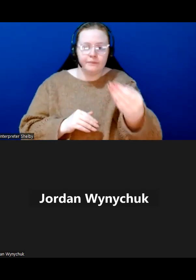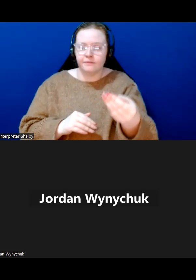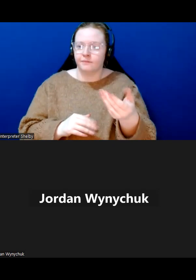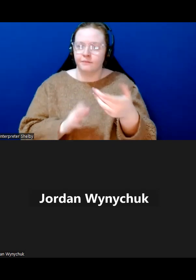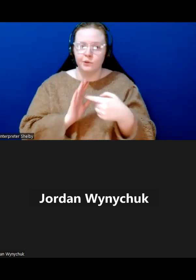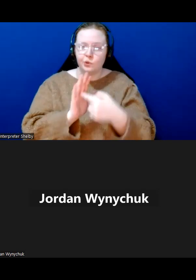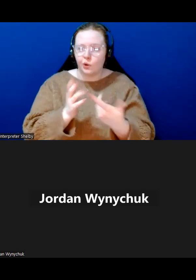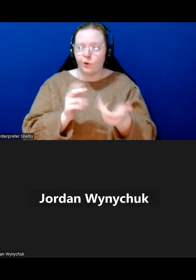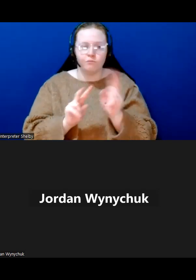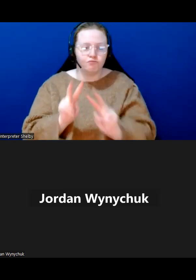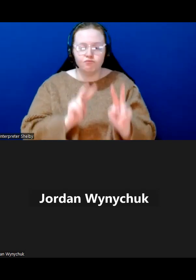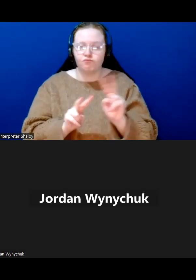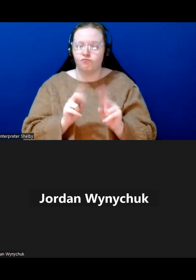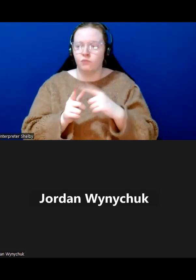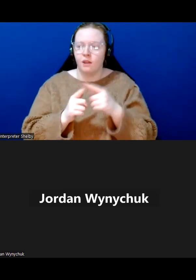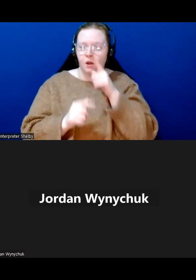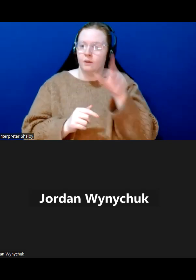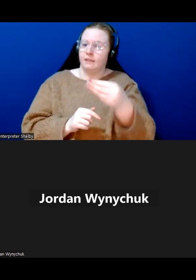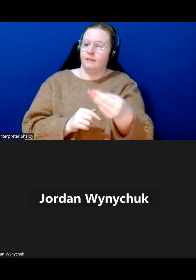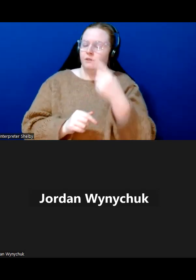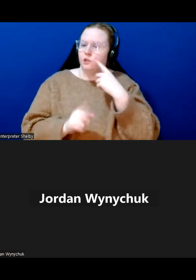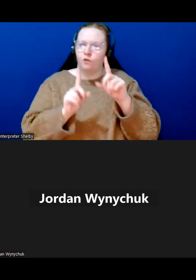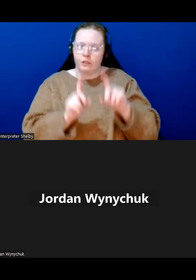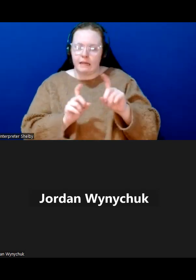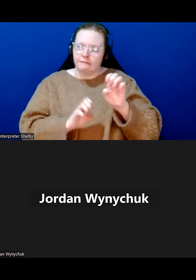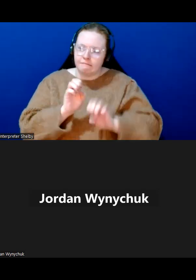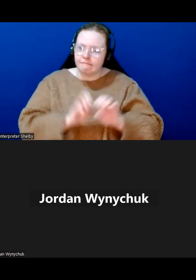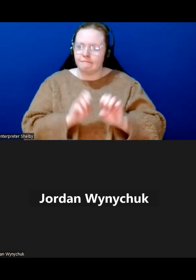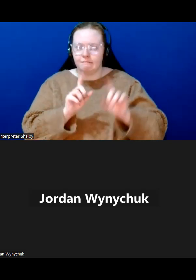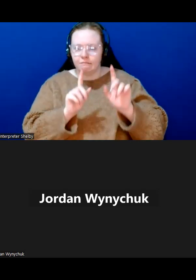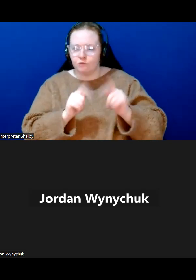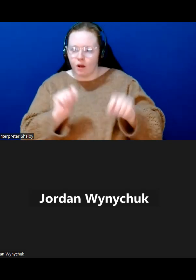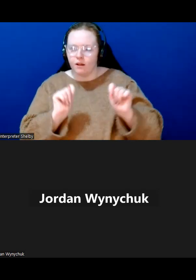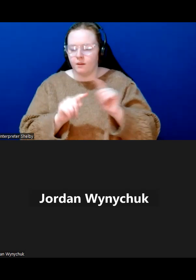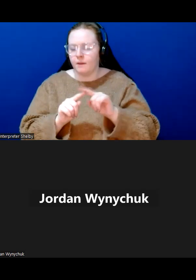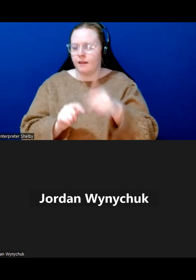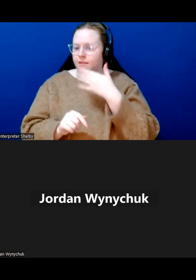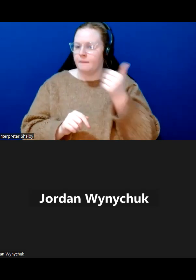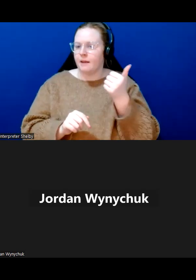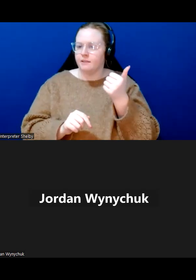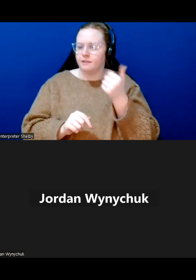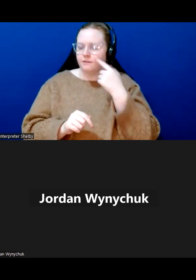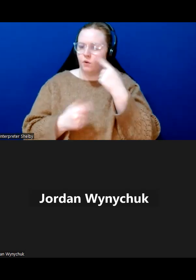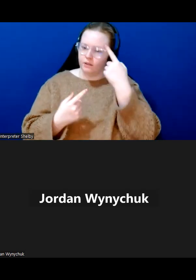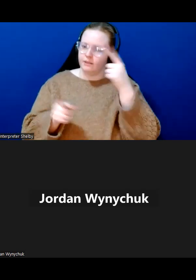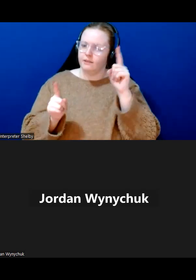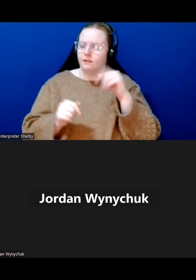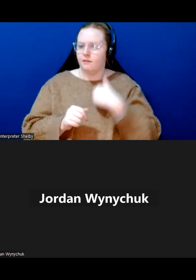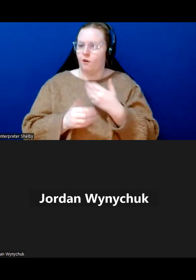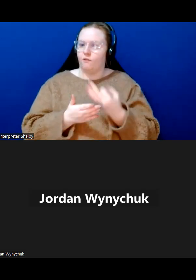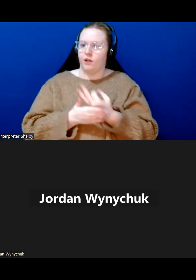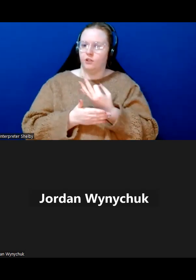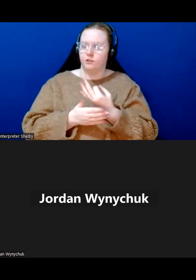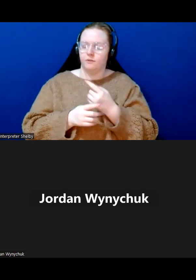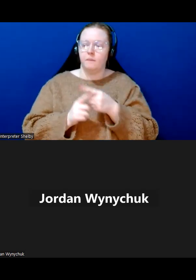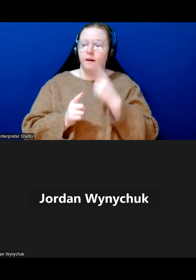just give it to you for experimentation. But that's your best bet for having success because it's so fresh. Now